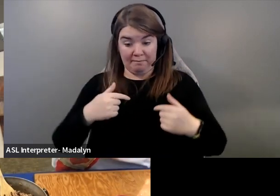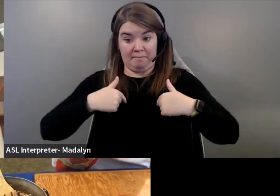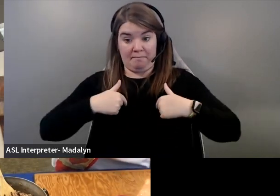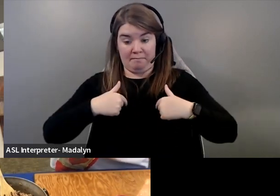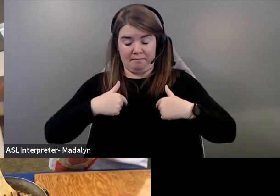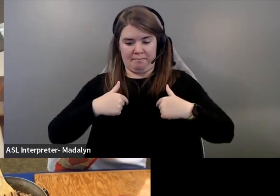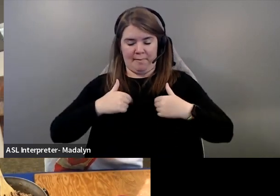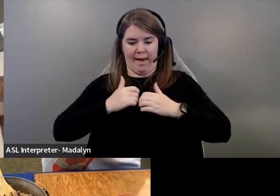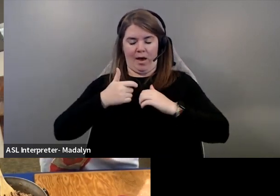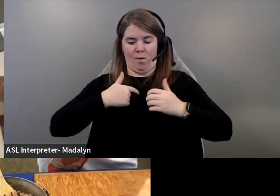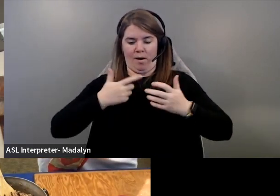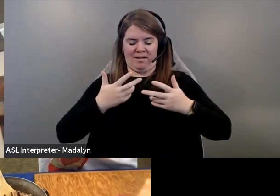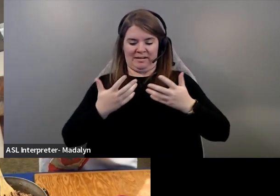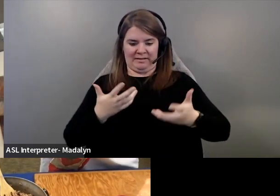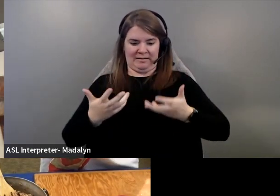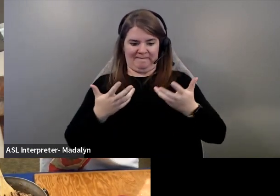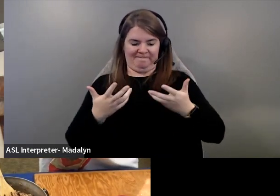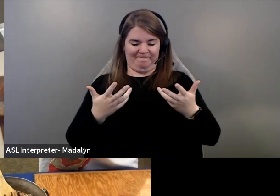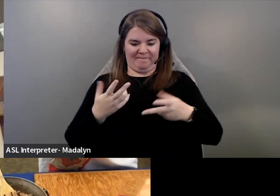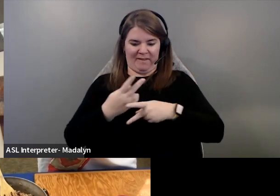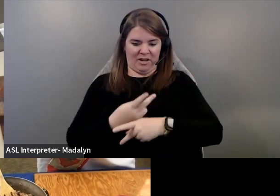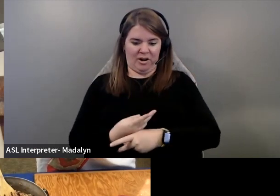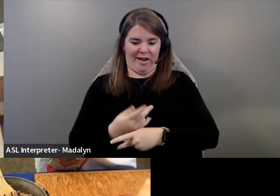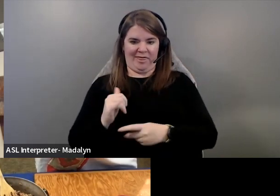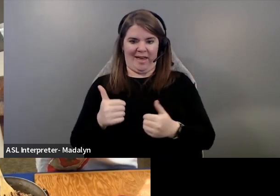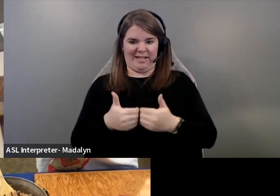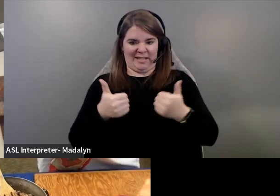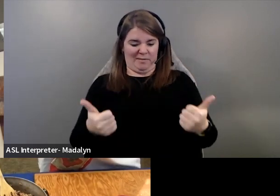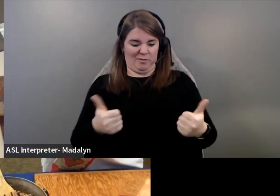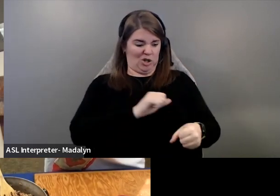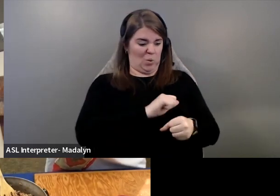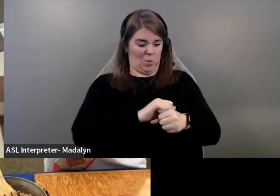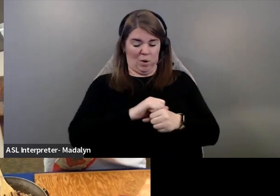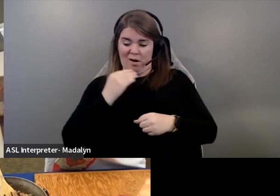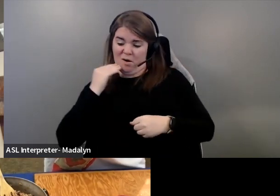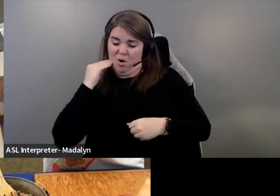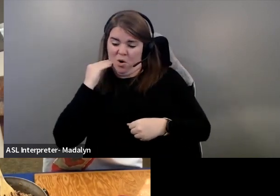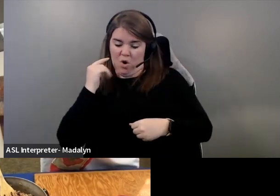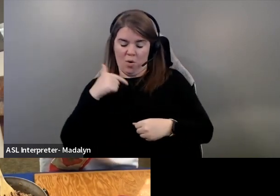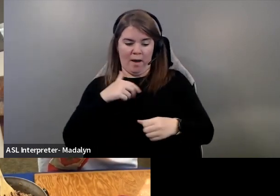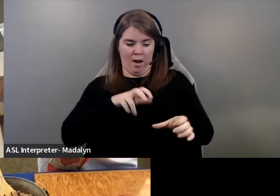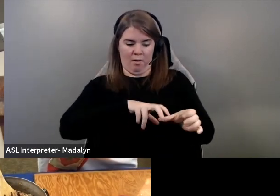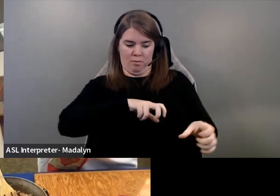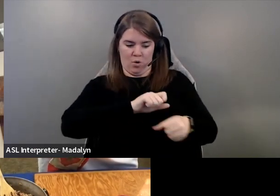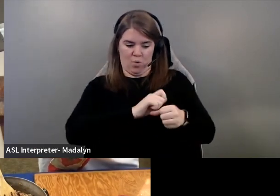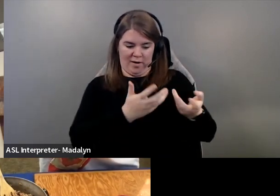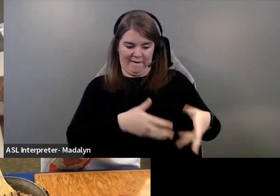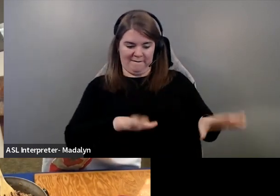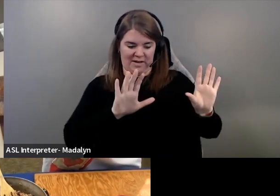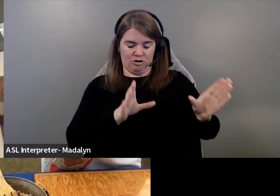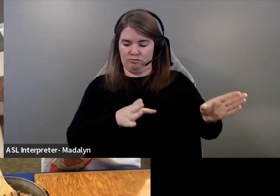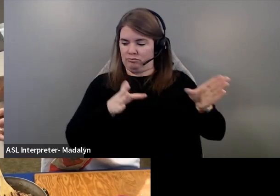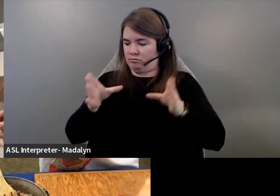cider, turn on the music, go into the kitchen. And I really got into cooking the dinners and stuff that during